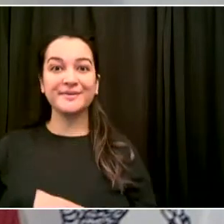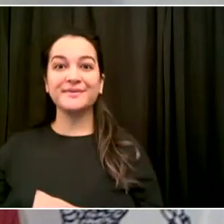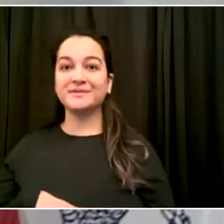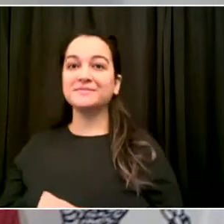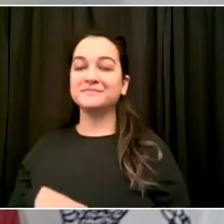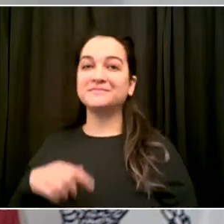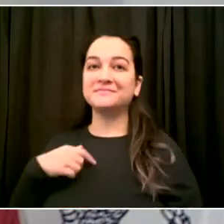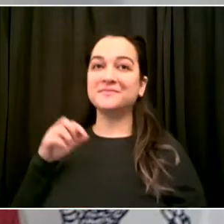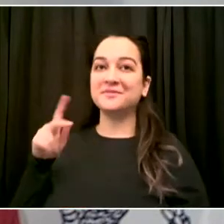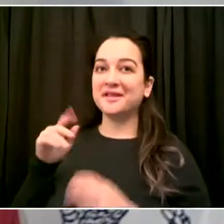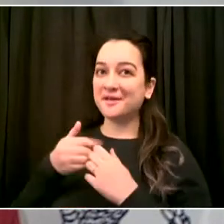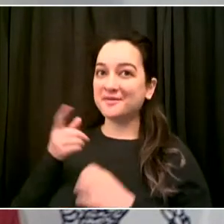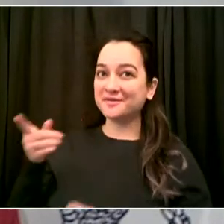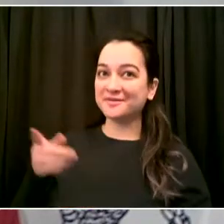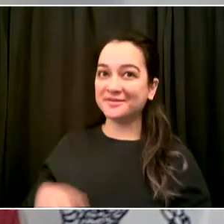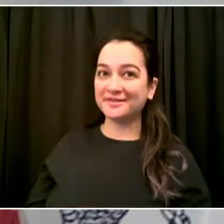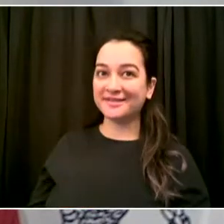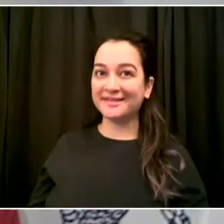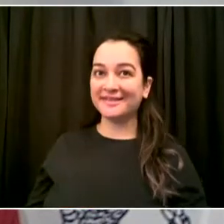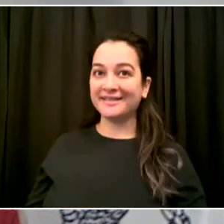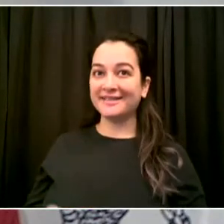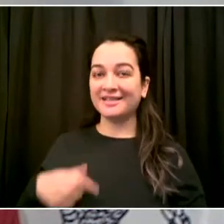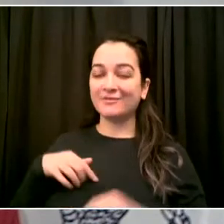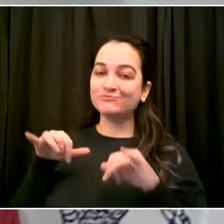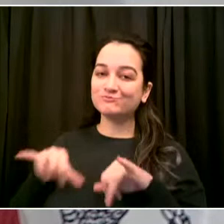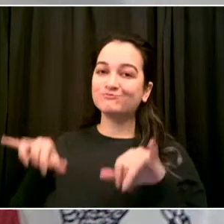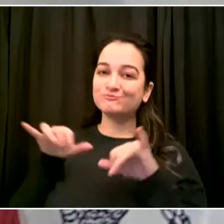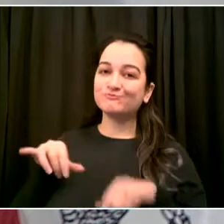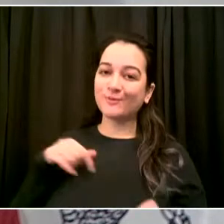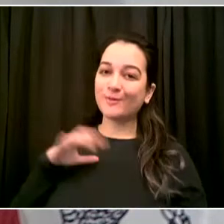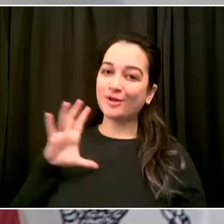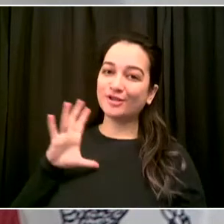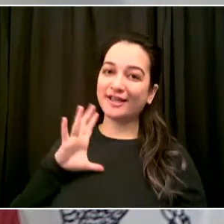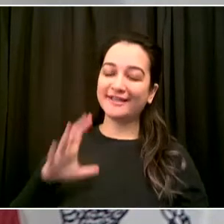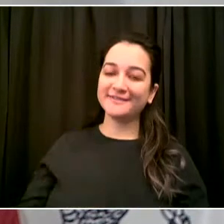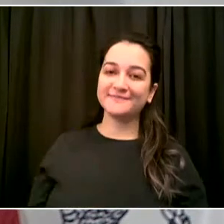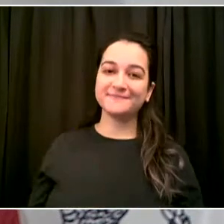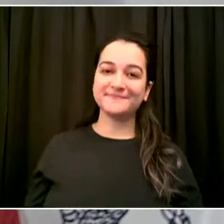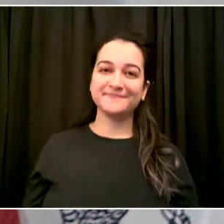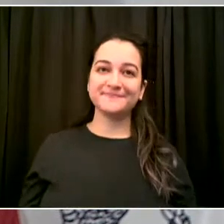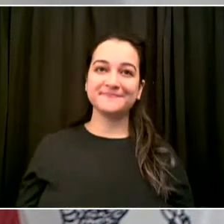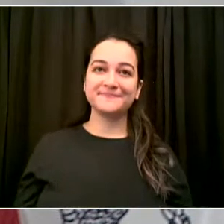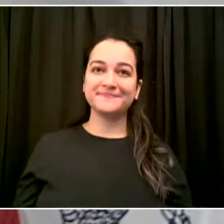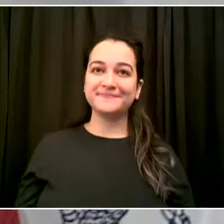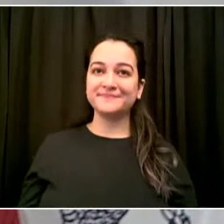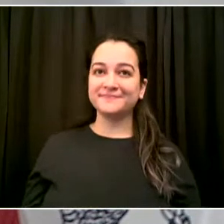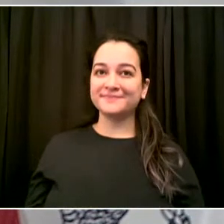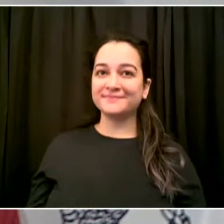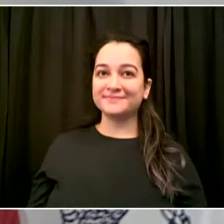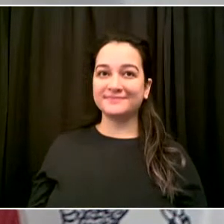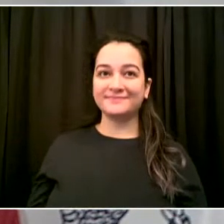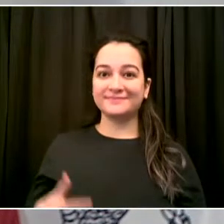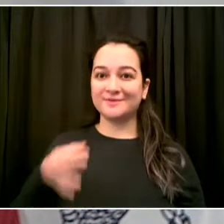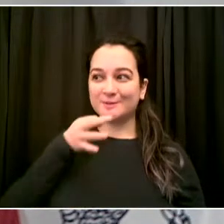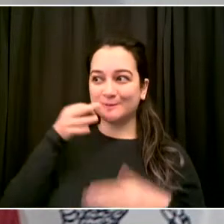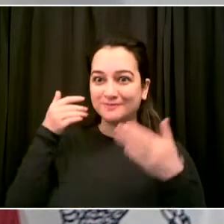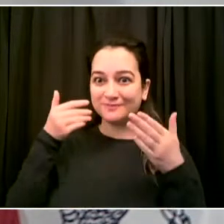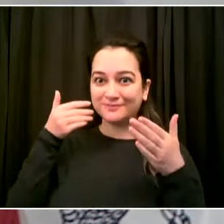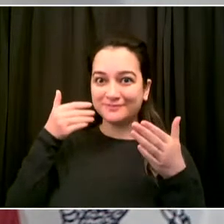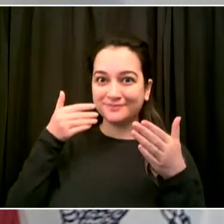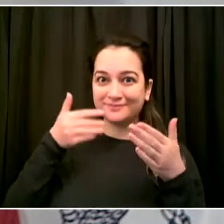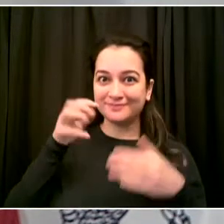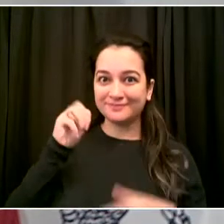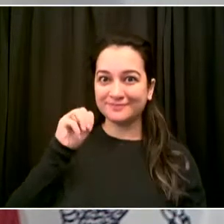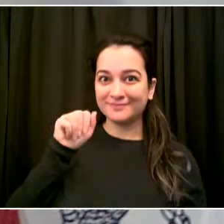hanging in there. We're about to get to March, but here we go.